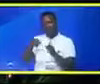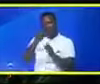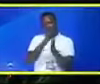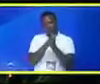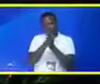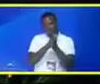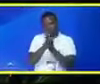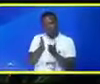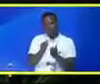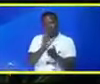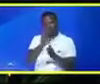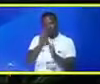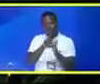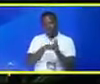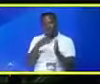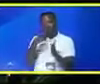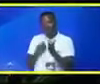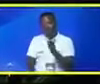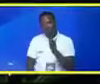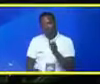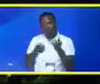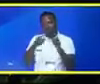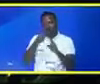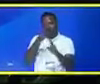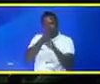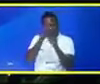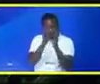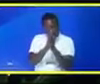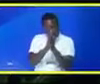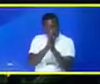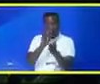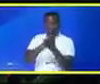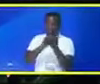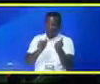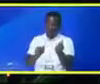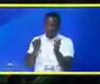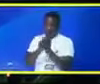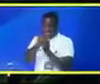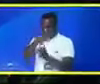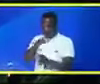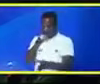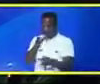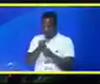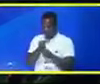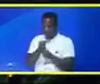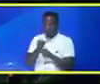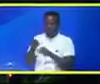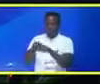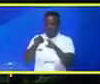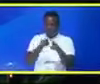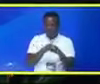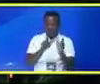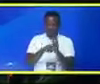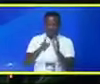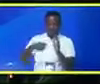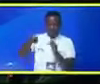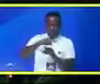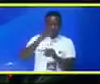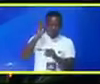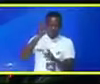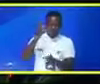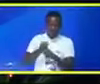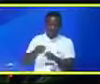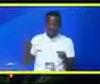desire, your Bible says, when ye pray, believe that thou receivest them and thou shall have